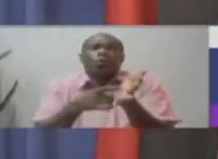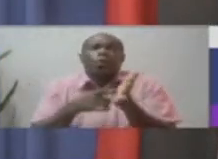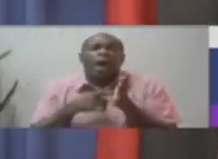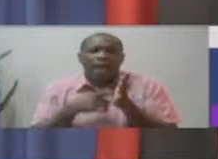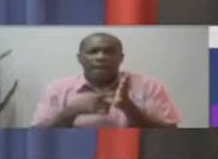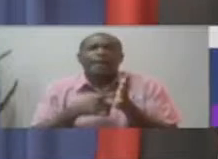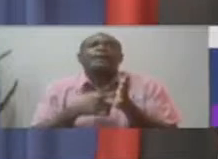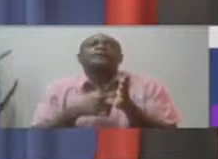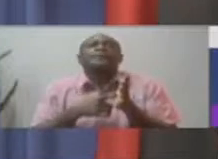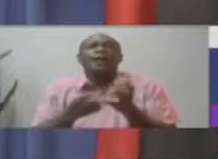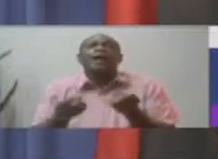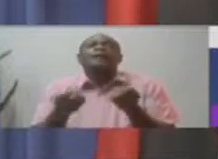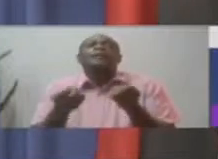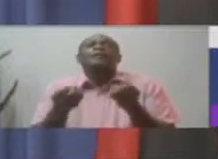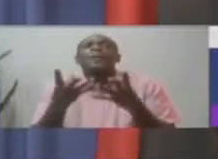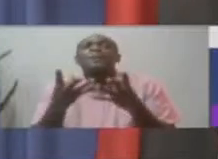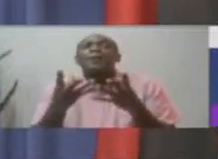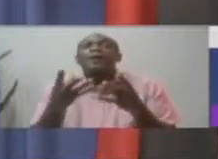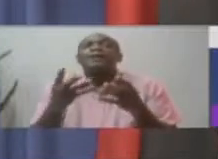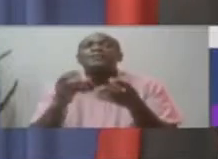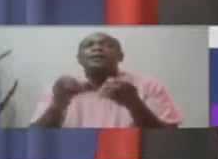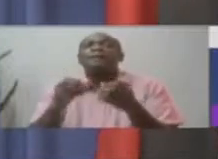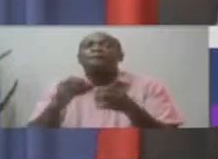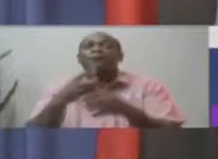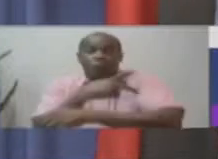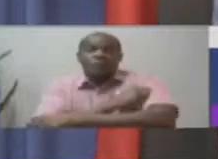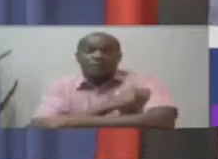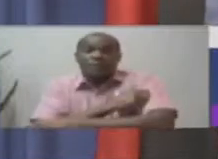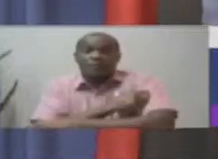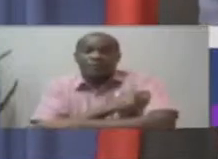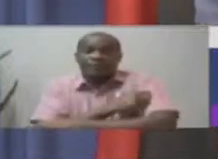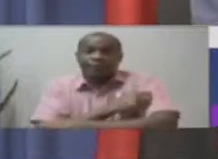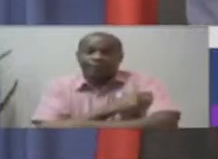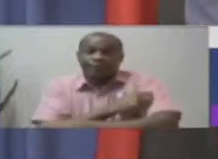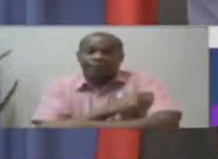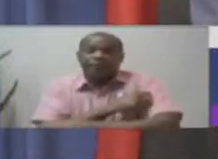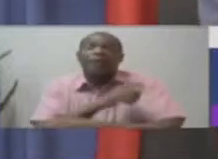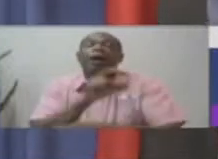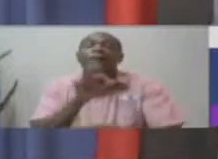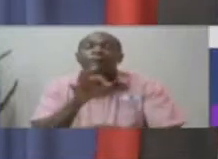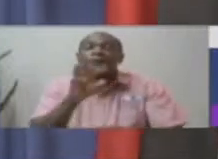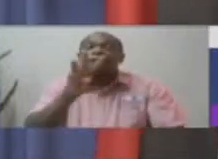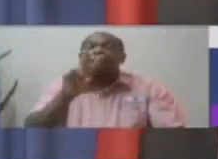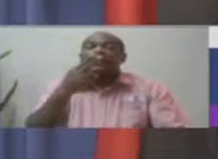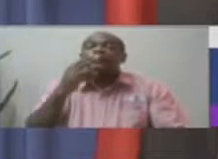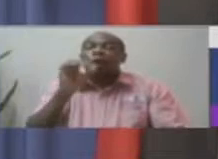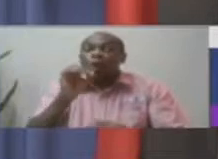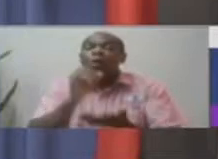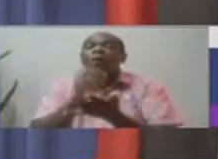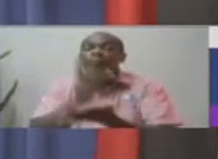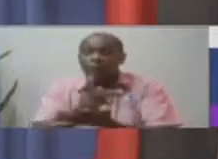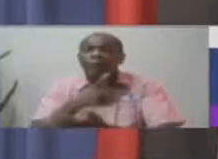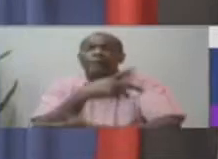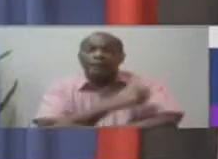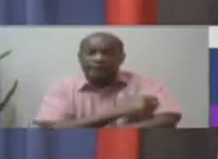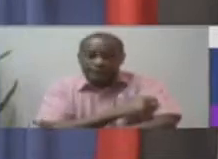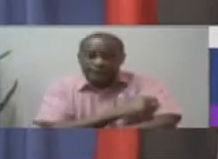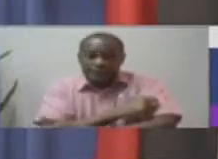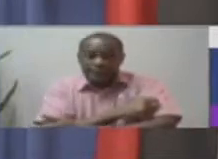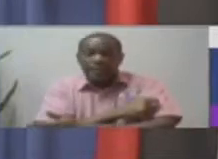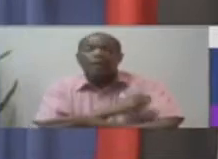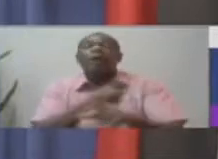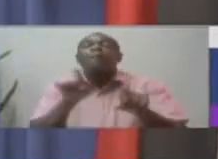a WHO-approved vaccine and have been 2 weeks since the final dose